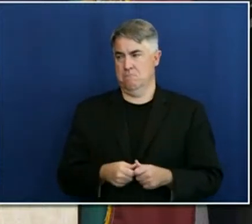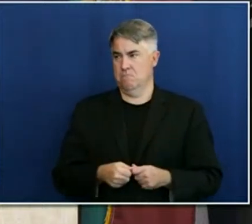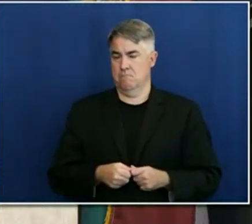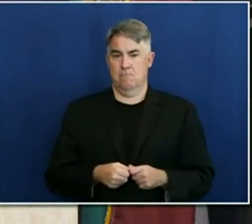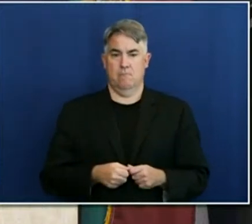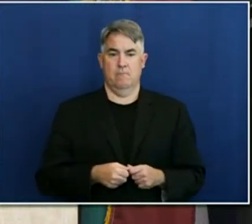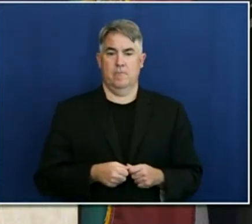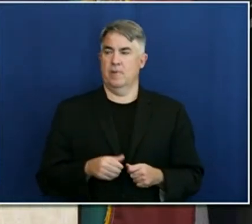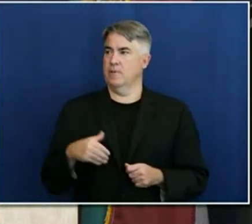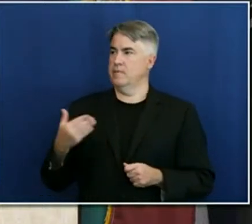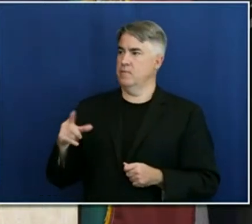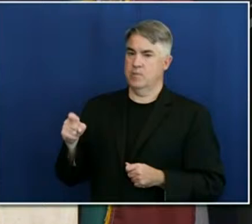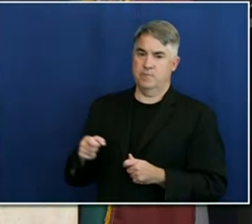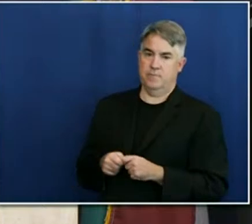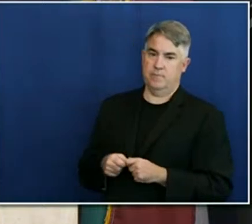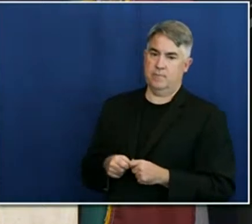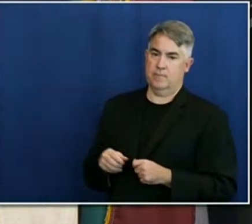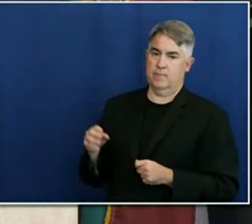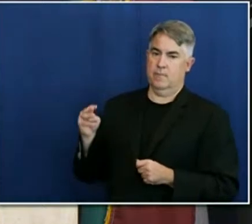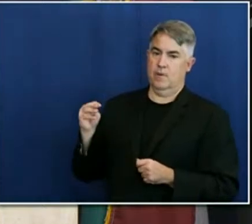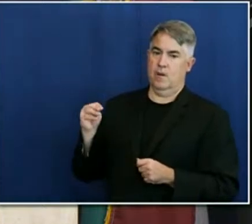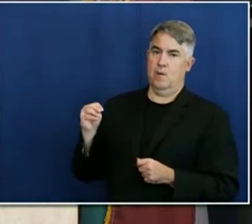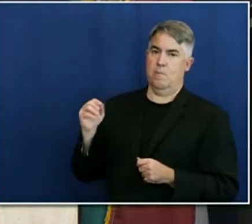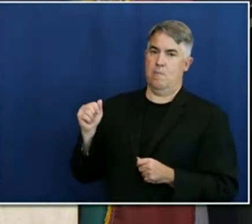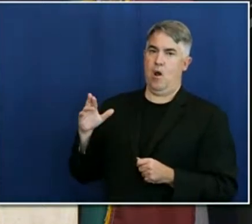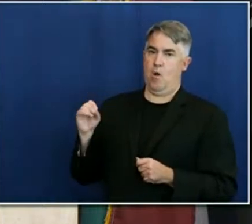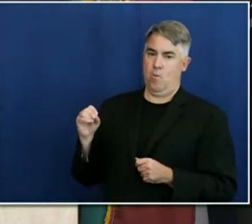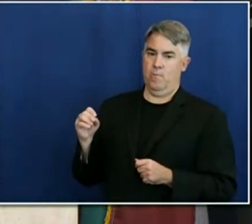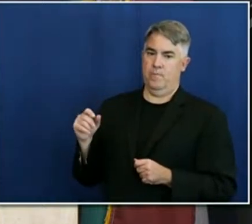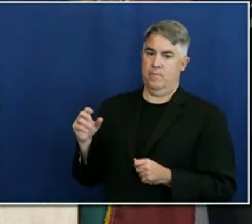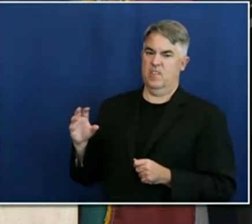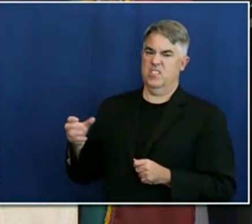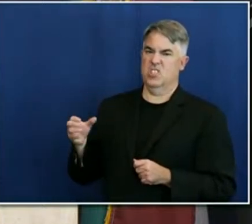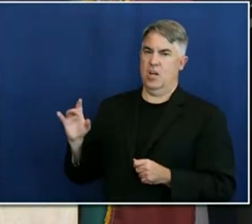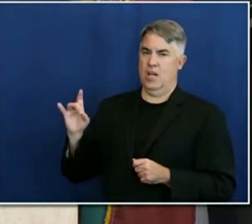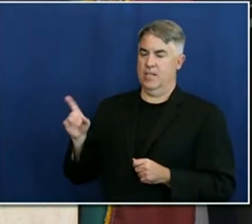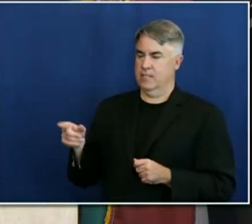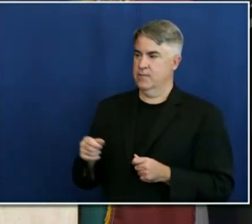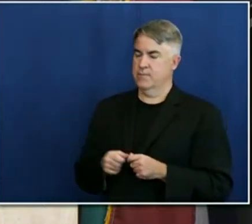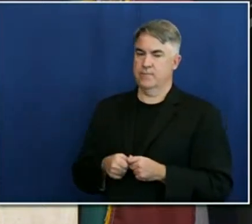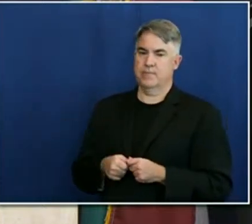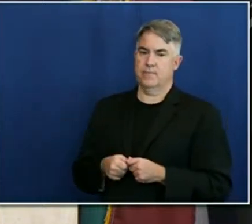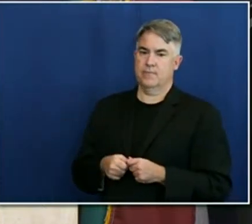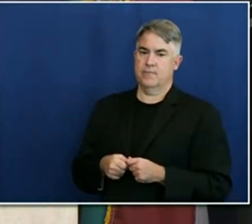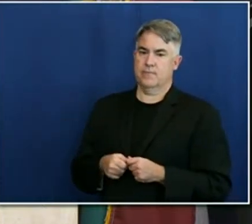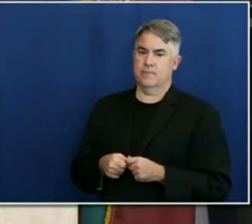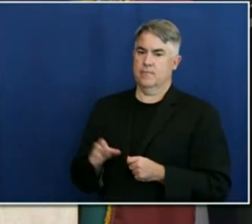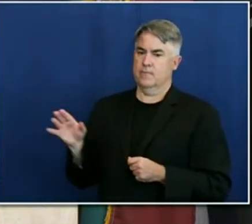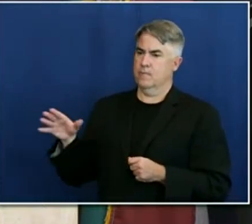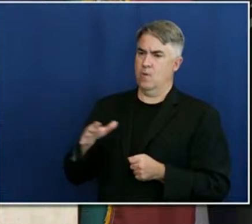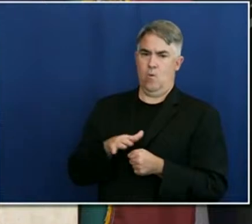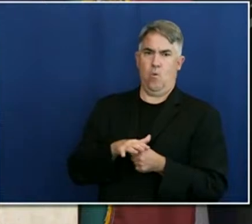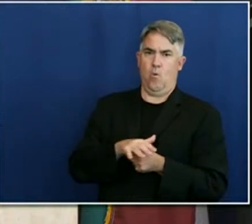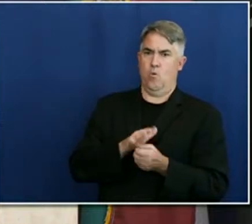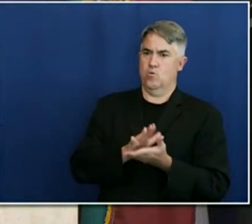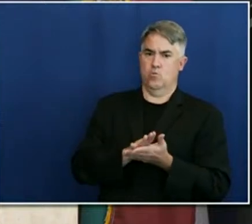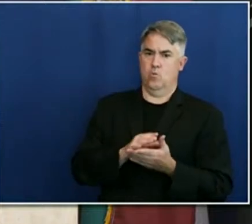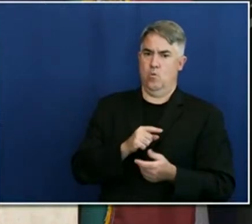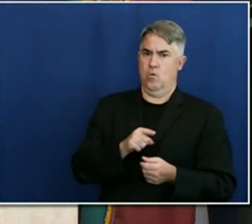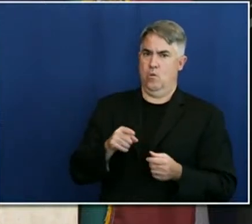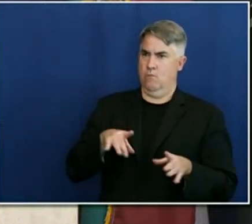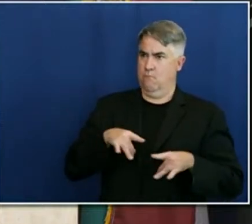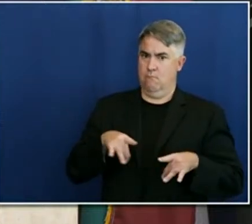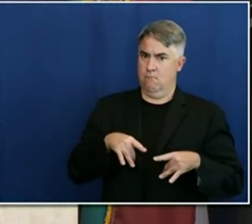question is from Mario Escobedo with Channel 8 as well. Can we get an update on COVID cases at local schools and how their return to class is going? Are